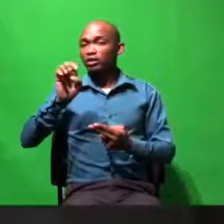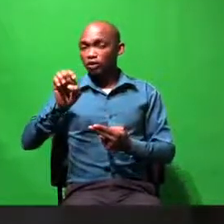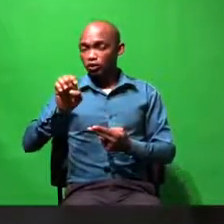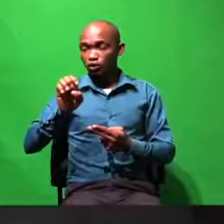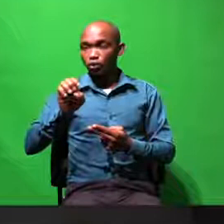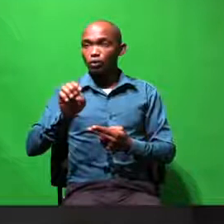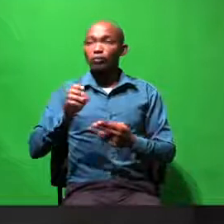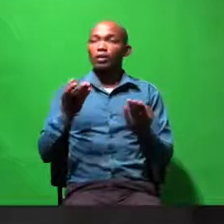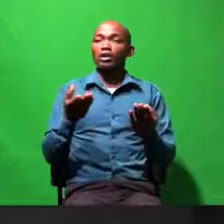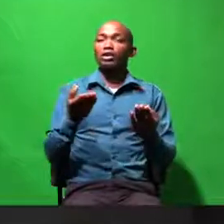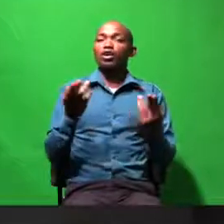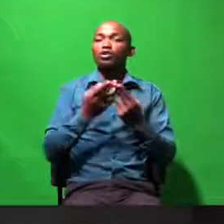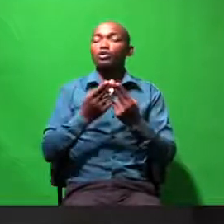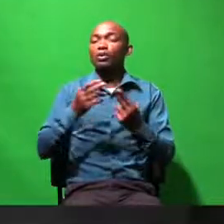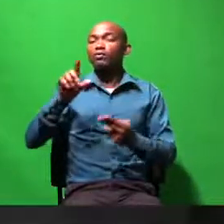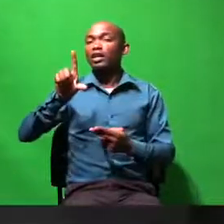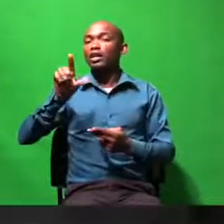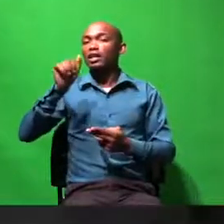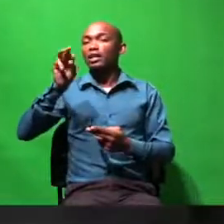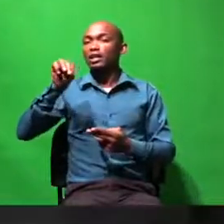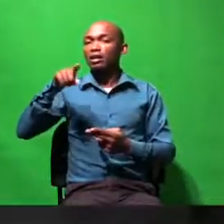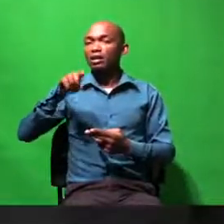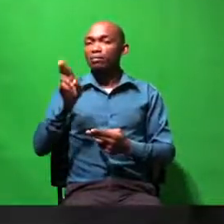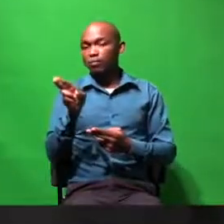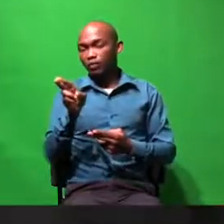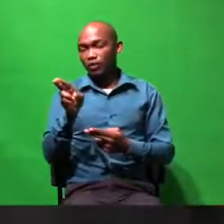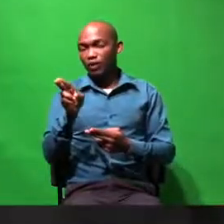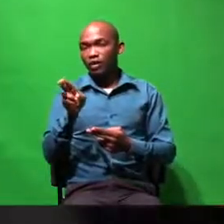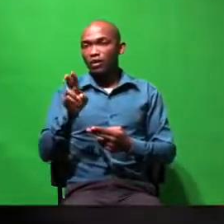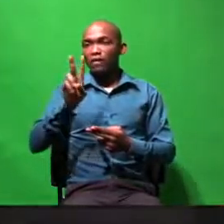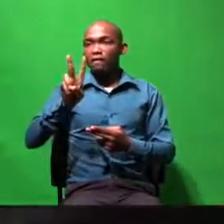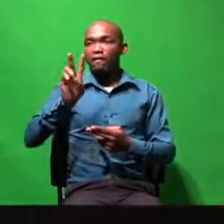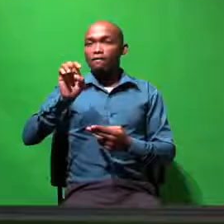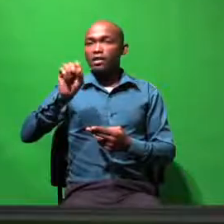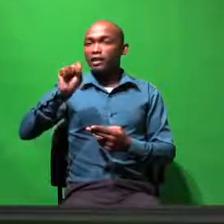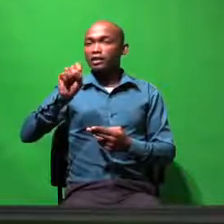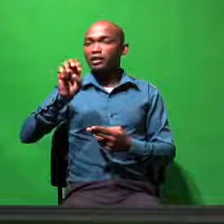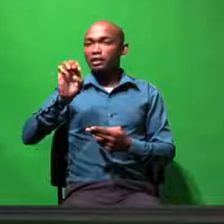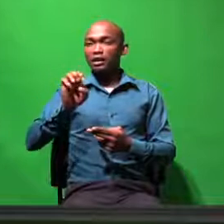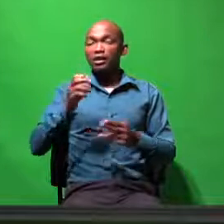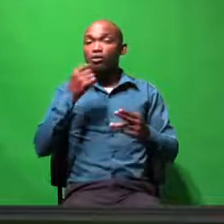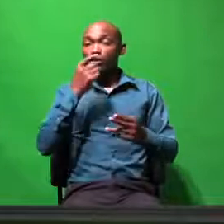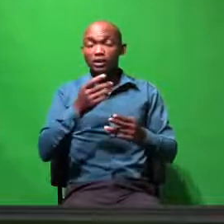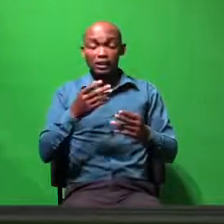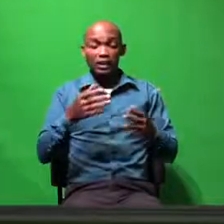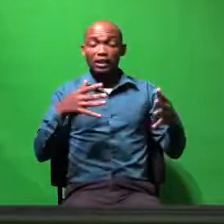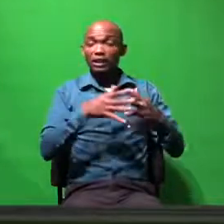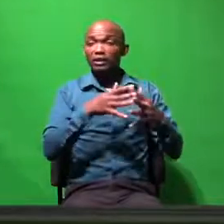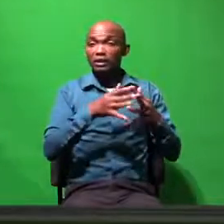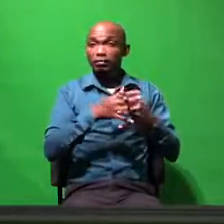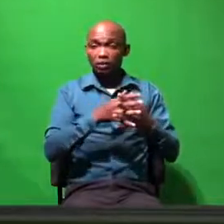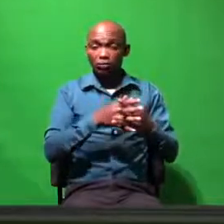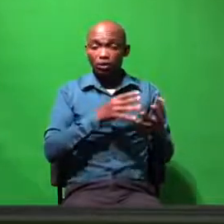have lymph vessels. As I said that the system also